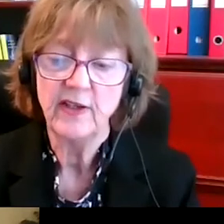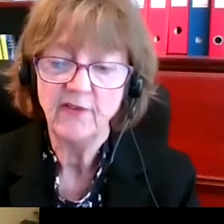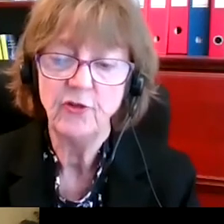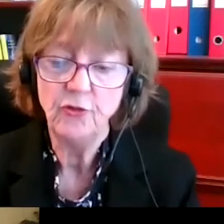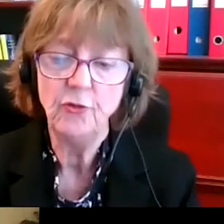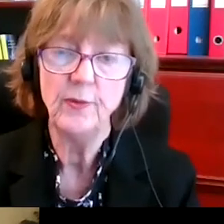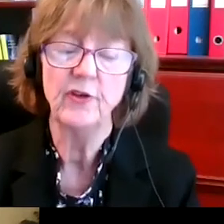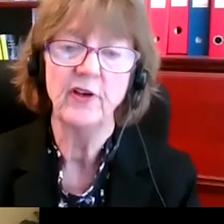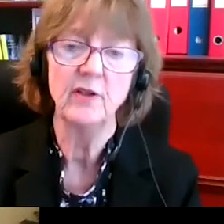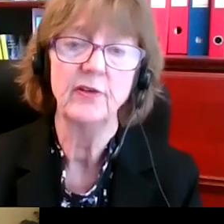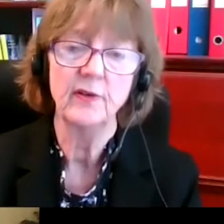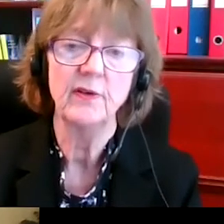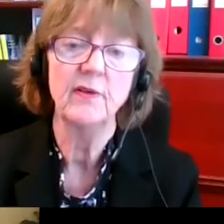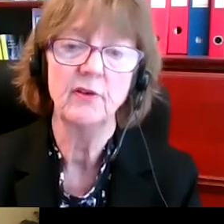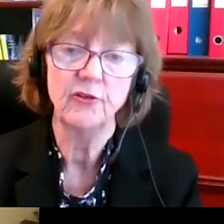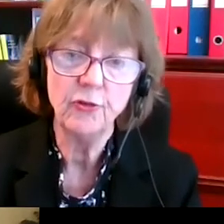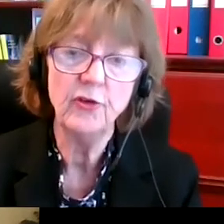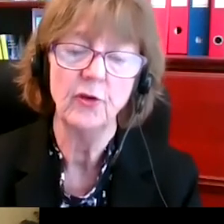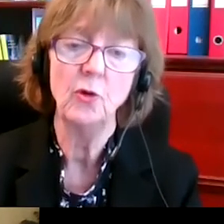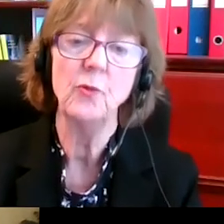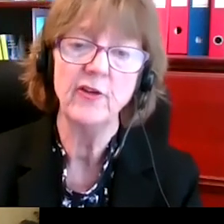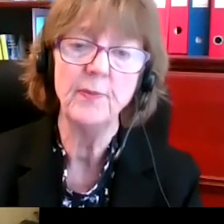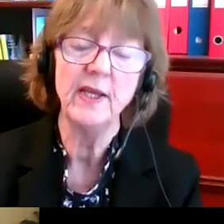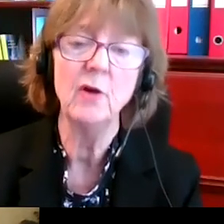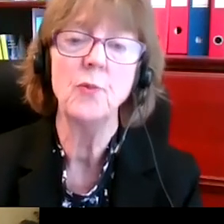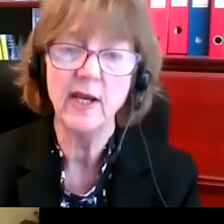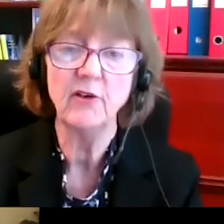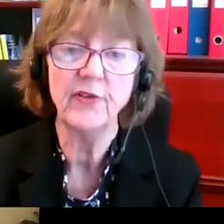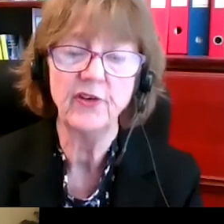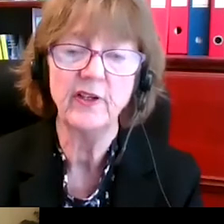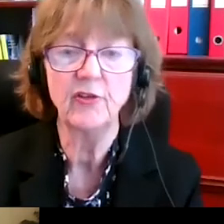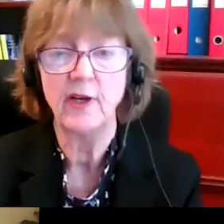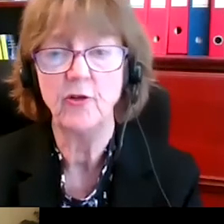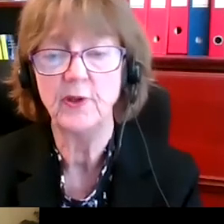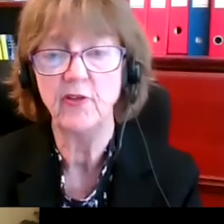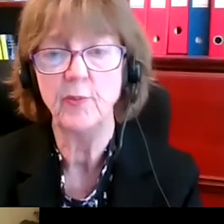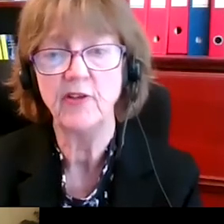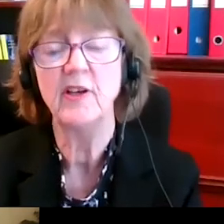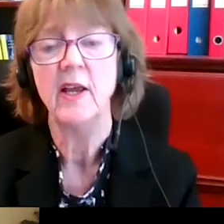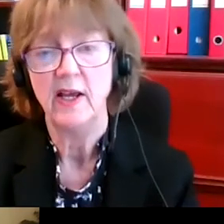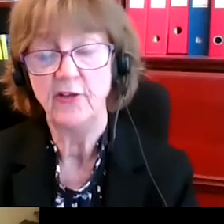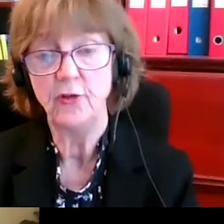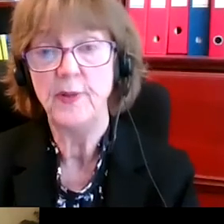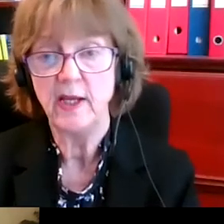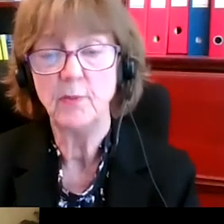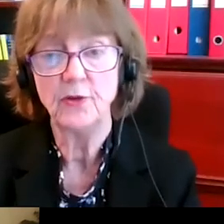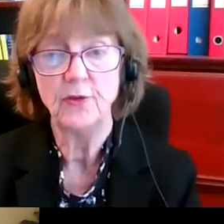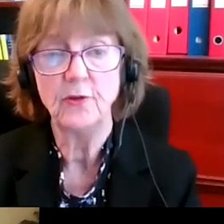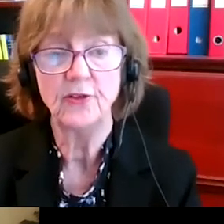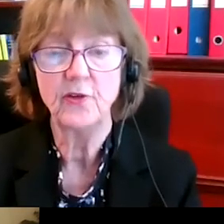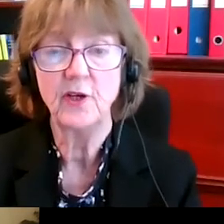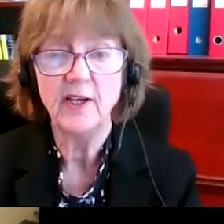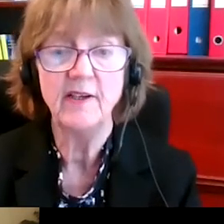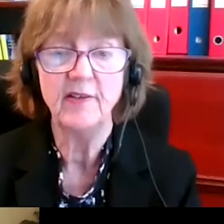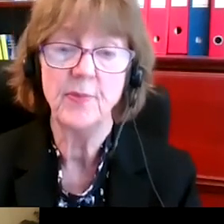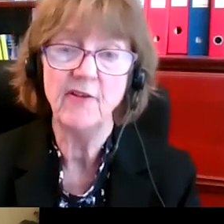Professionals that have to do with the child should always be aware of the child's right to participation and should be able to